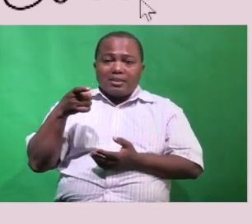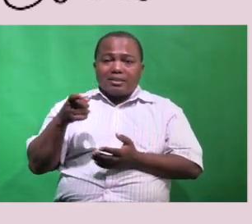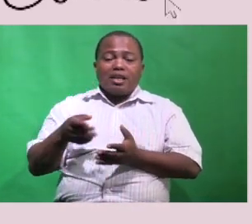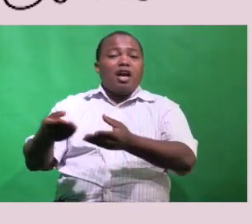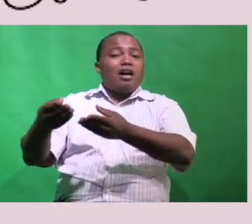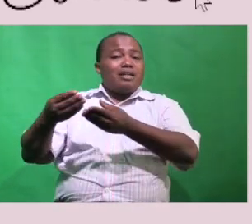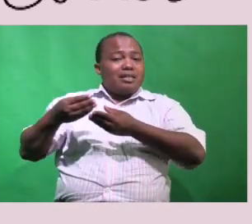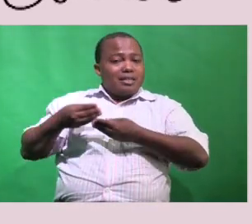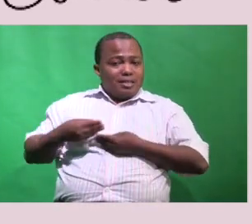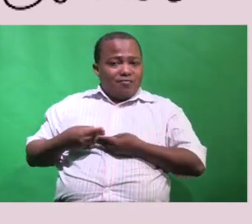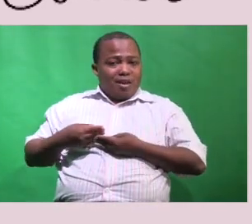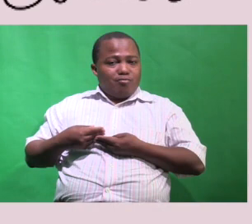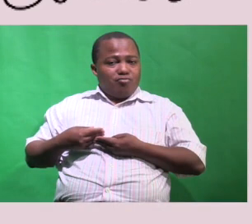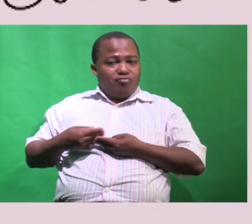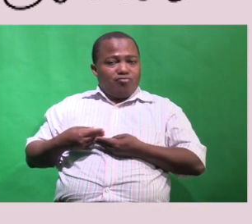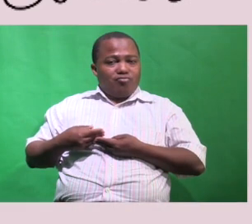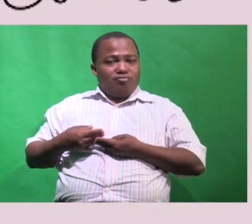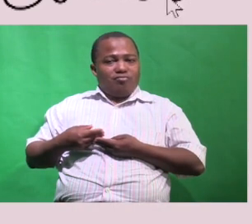receivable,